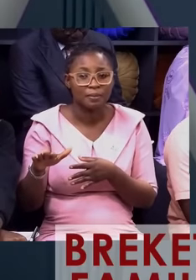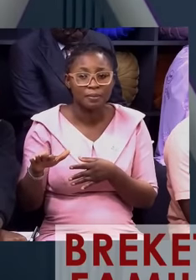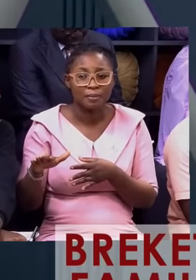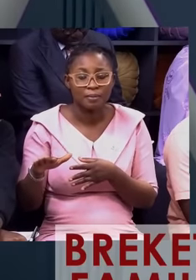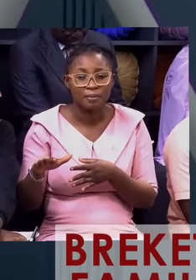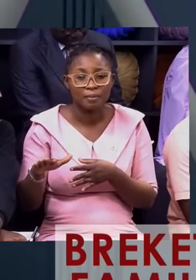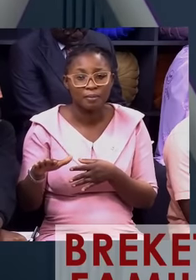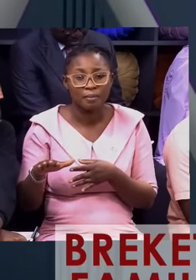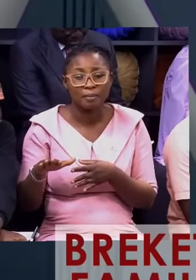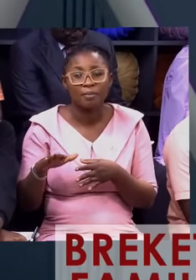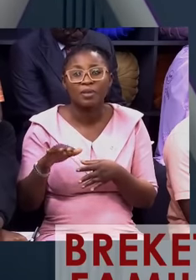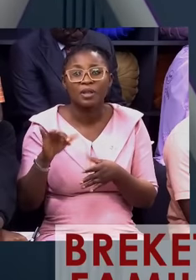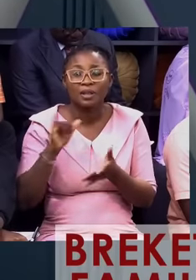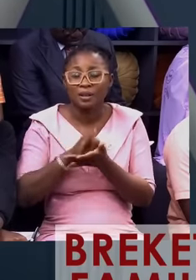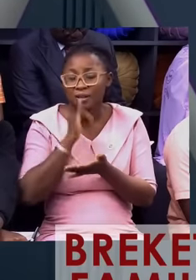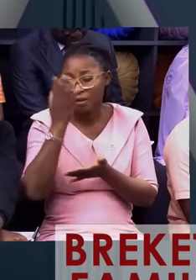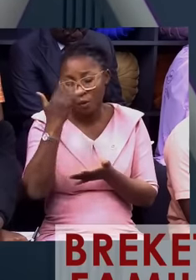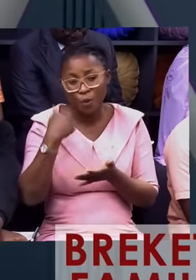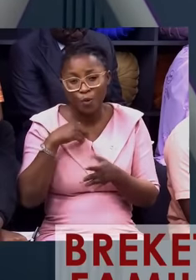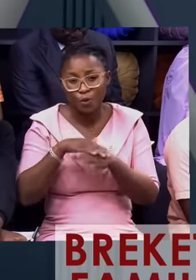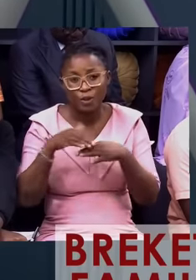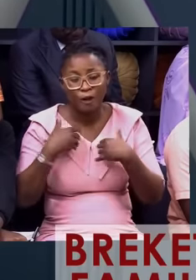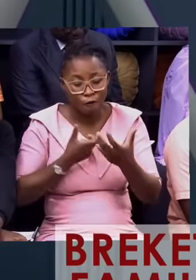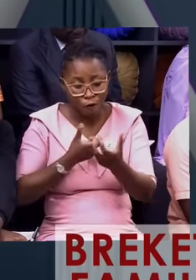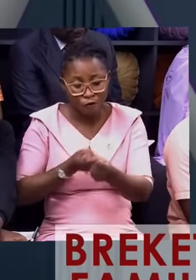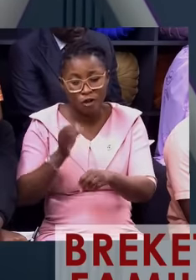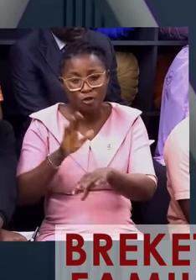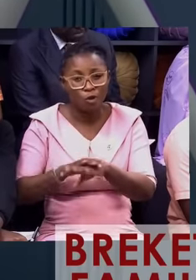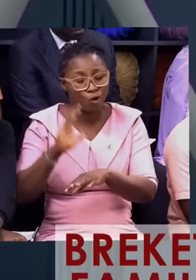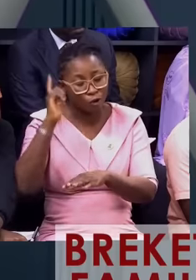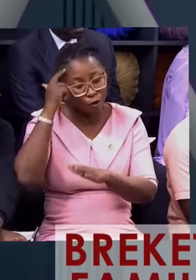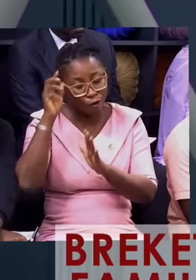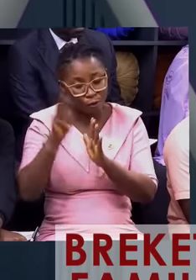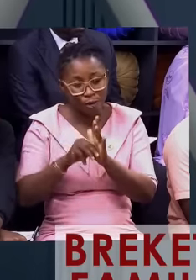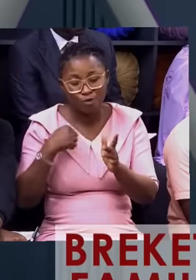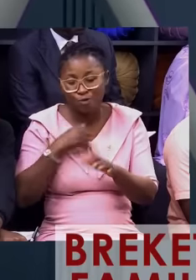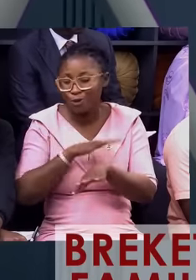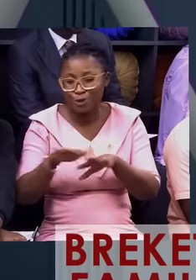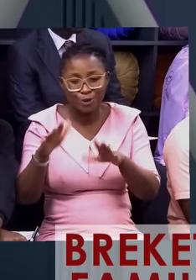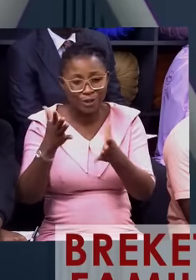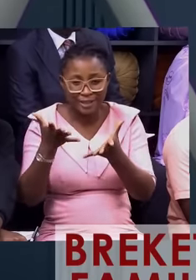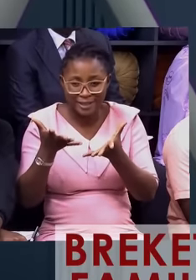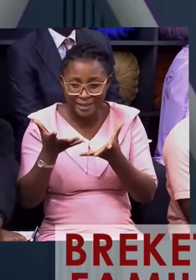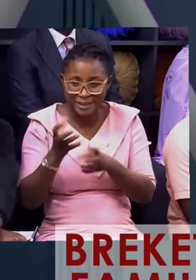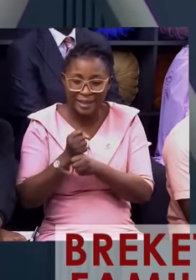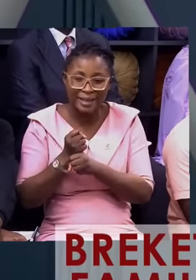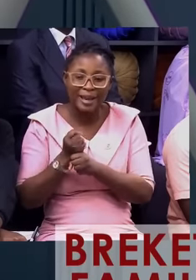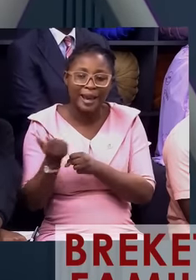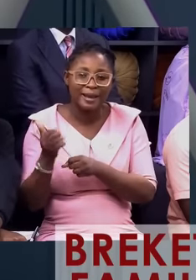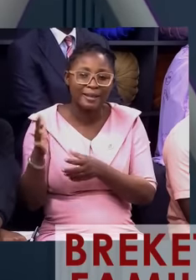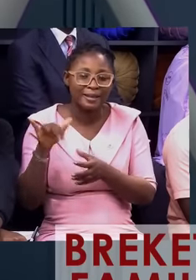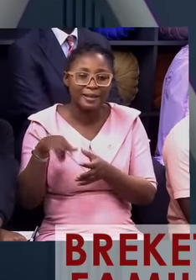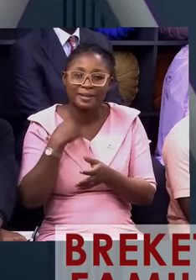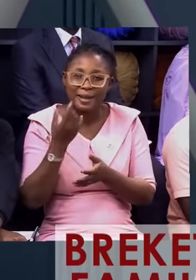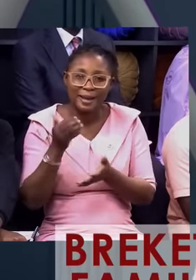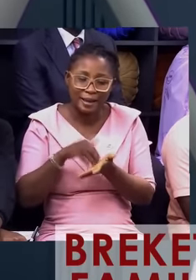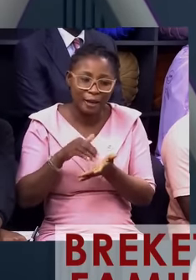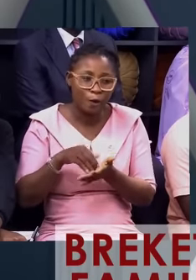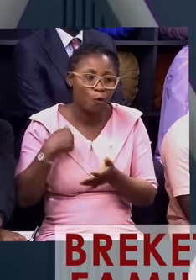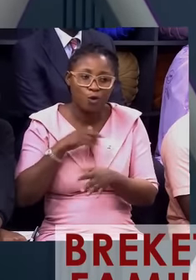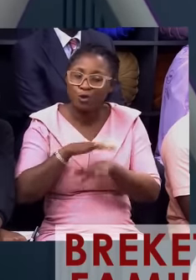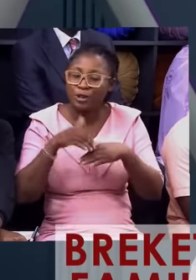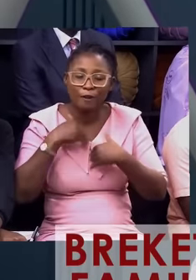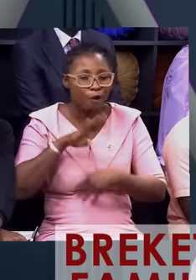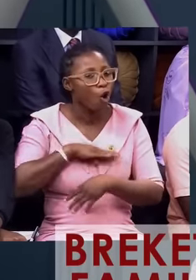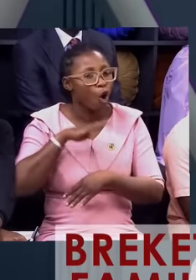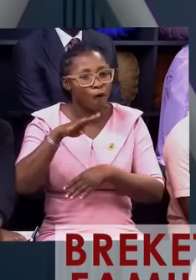on government if this anything how get confidence so